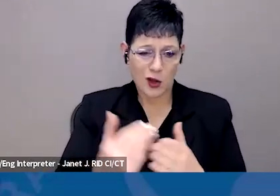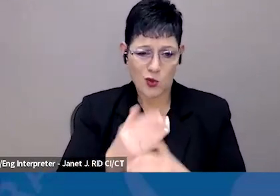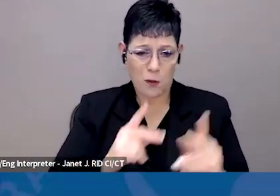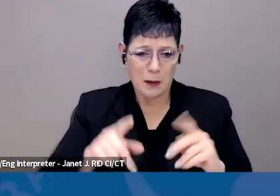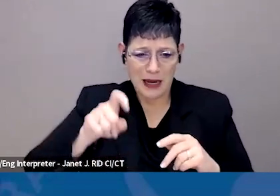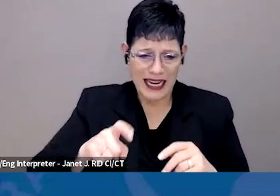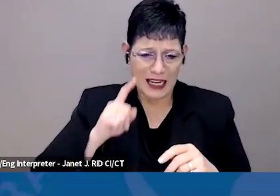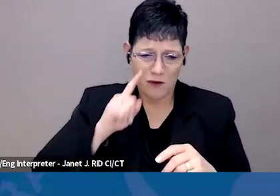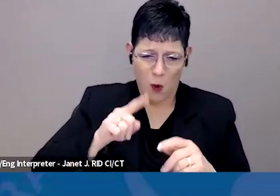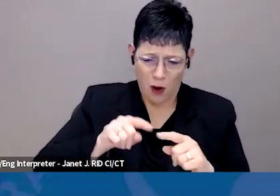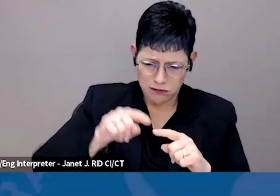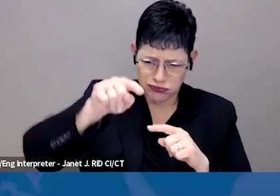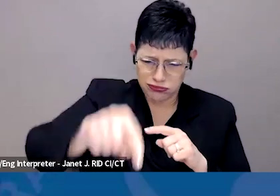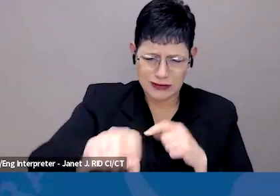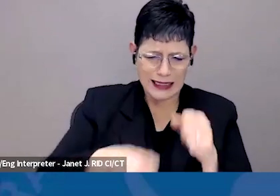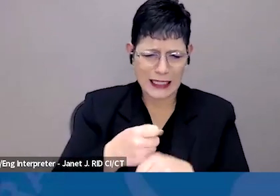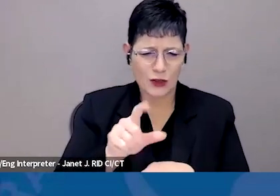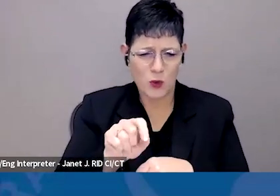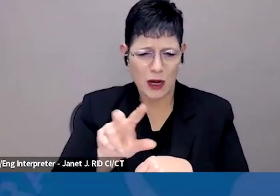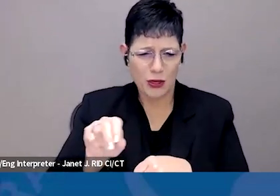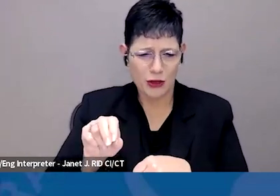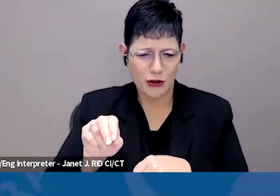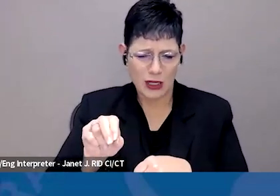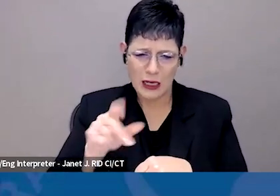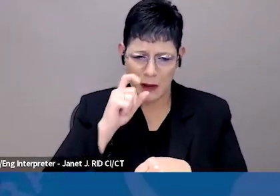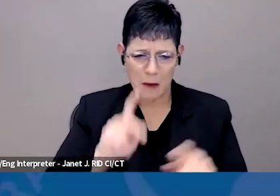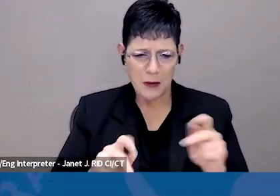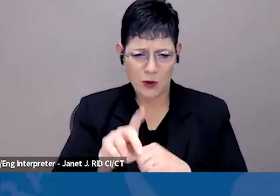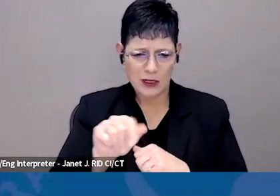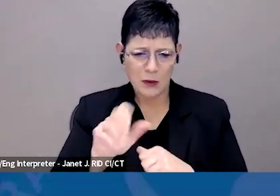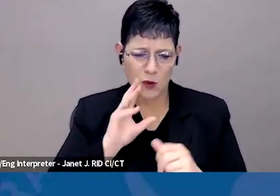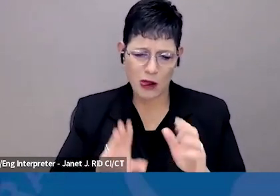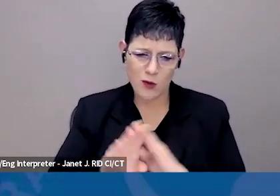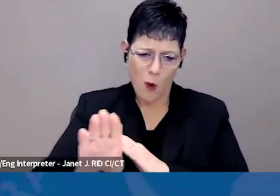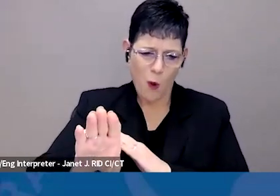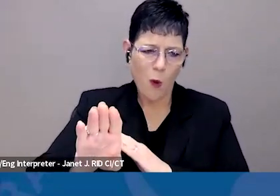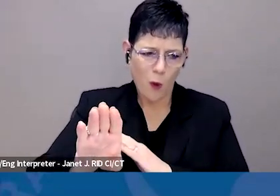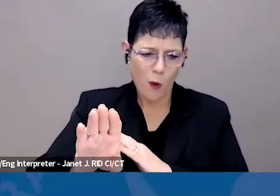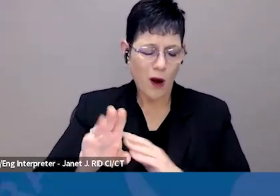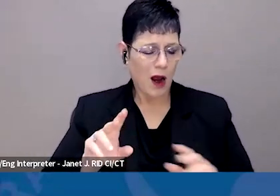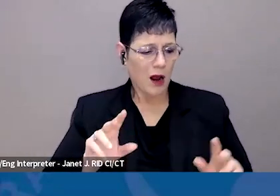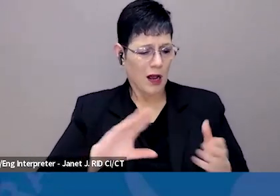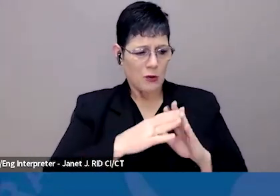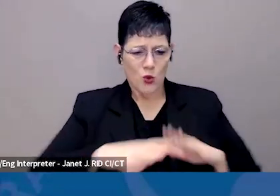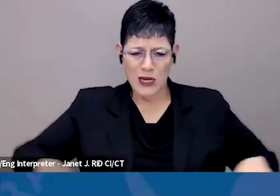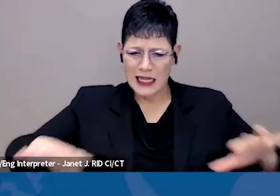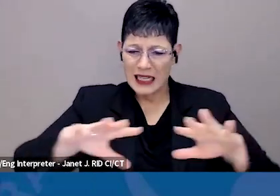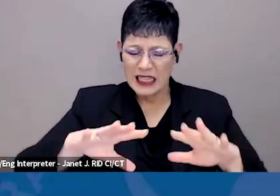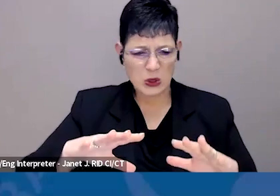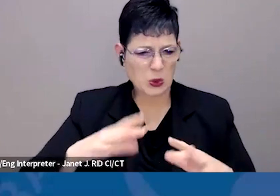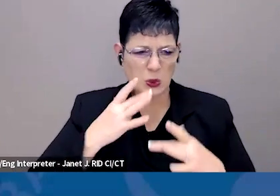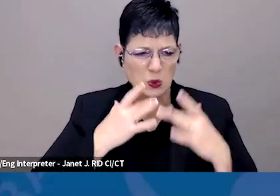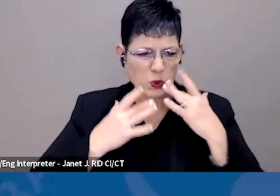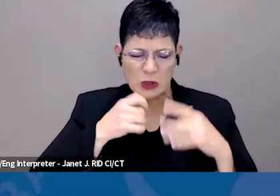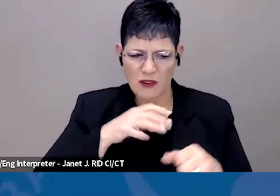as the number of older adults and people with disability grows. We see community providers who are unable to offer supports to